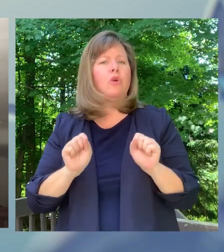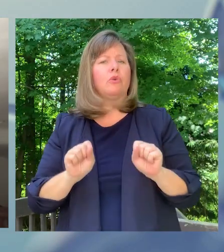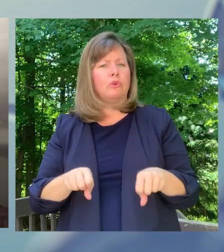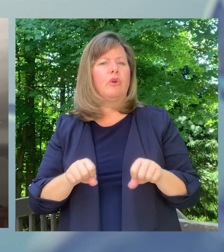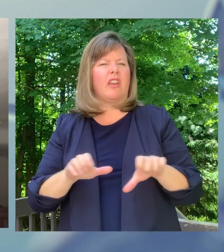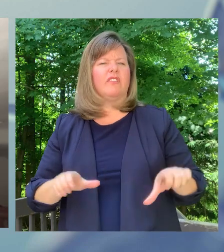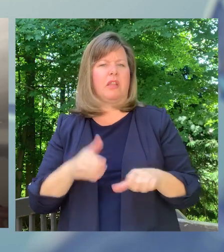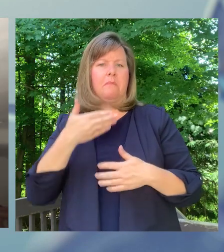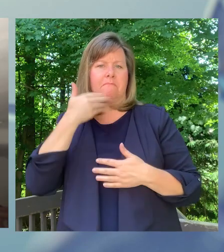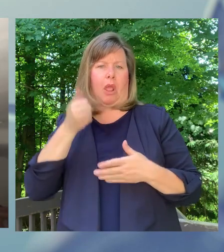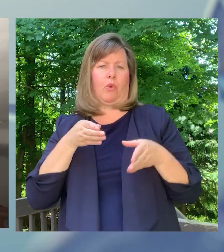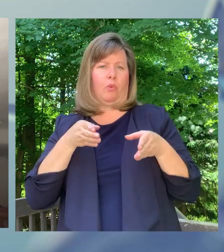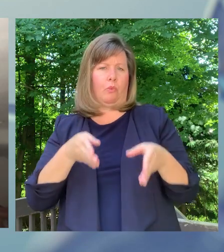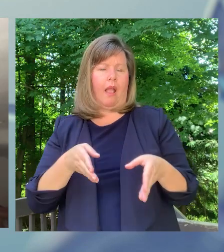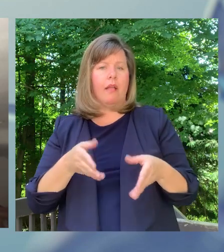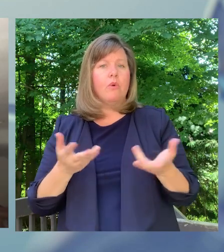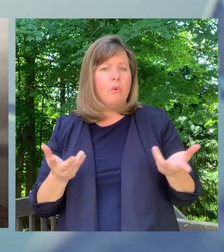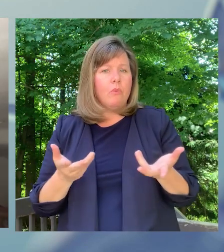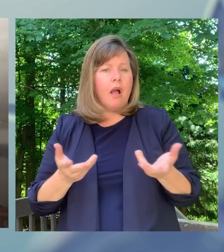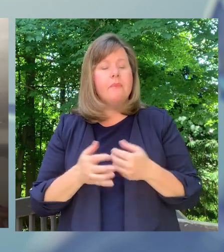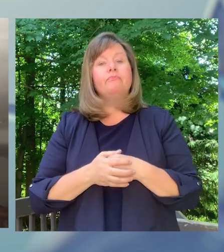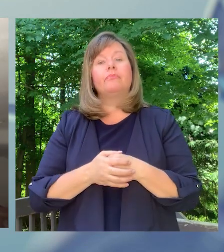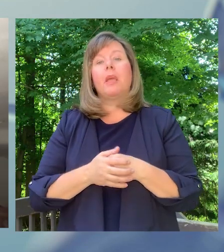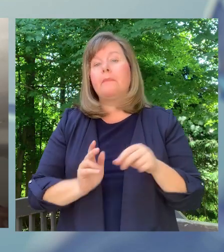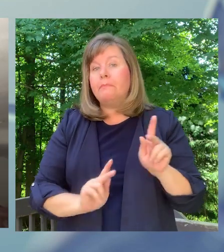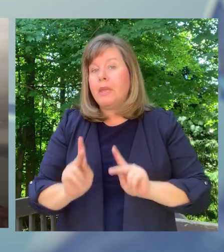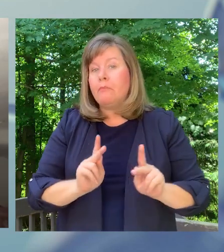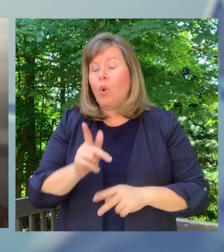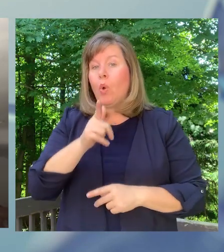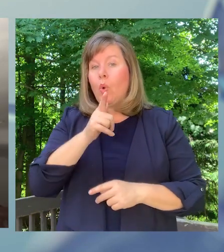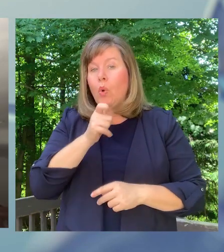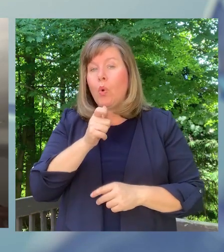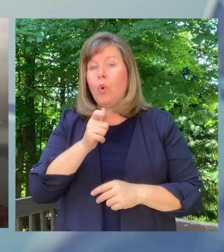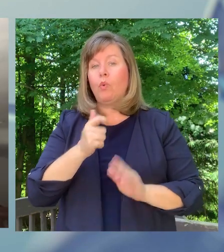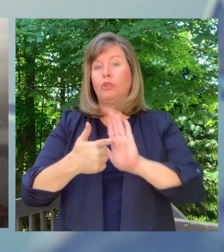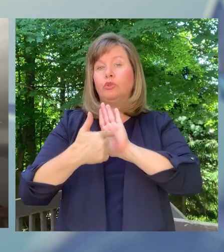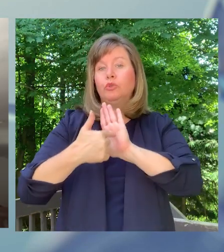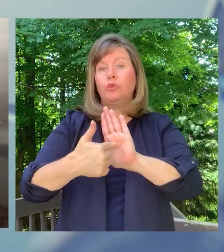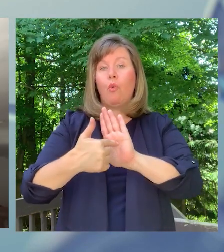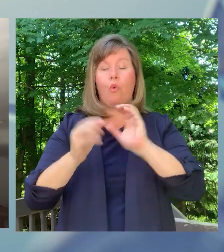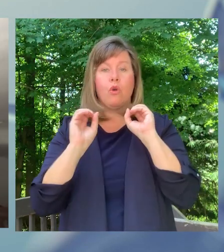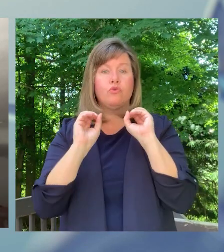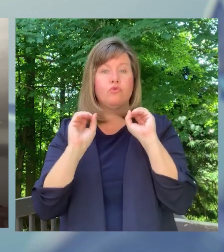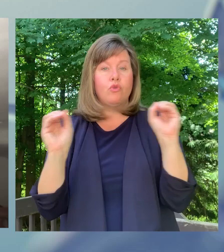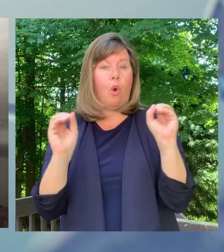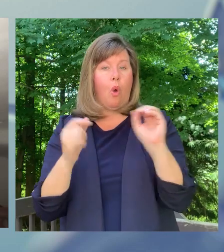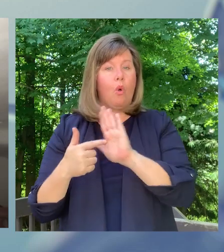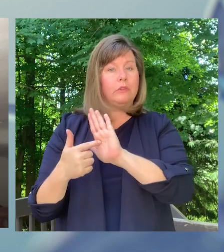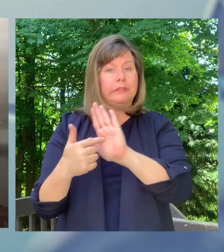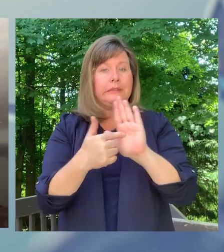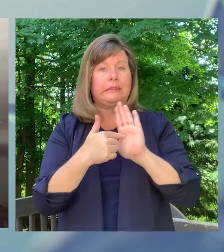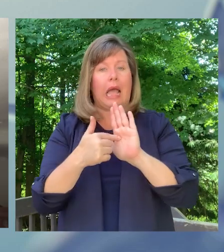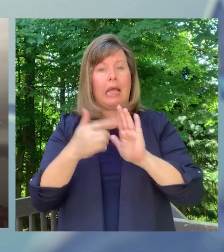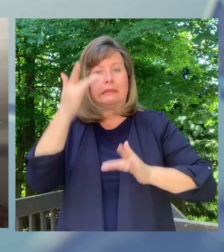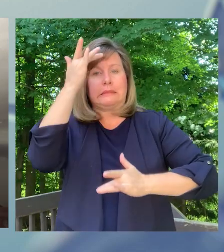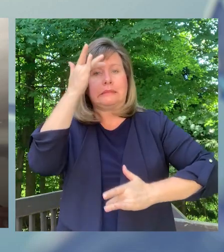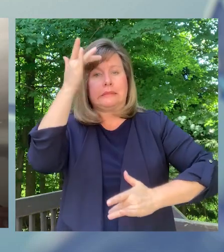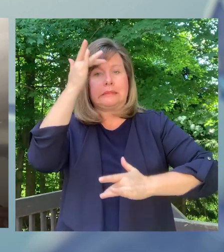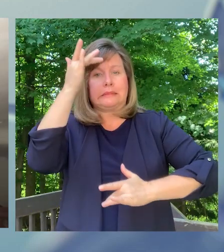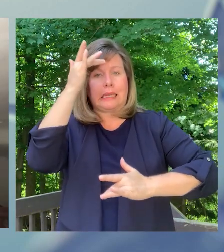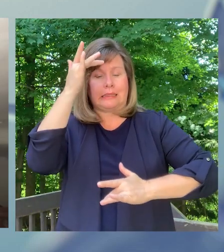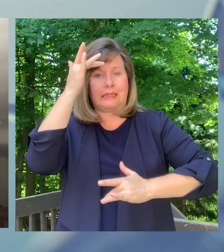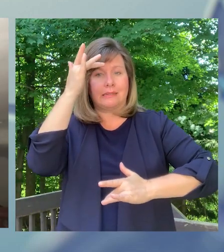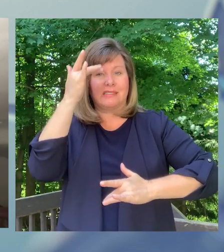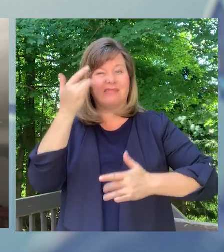but what they're finding is that people who are asymptomatic and who stay asymptomatic are at very low